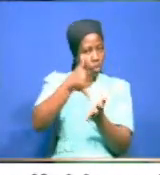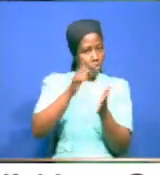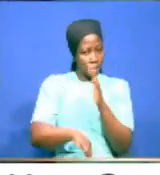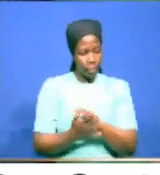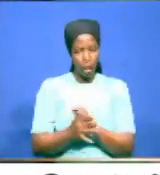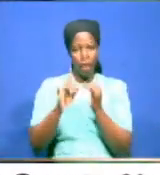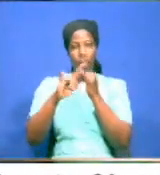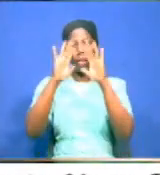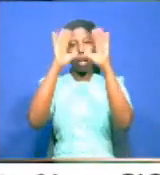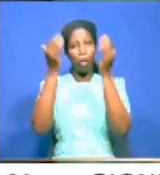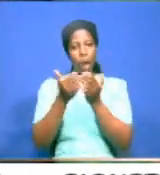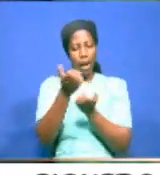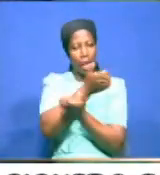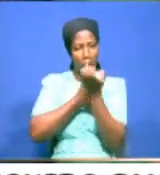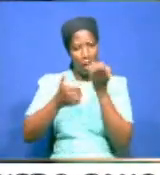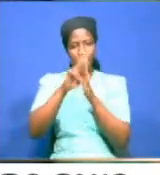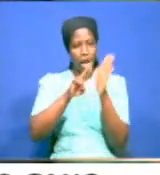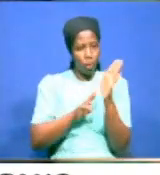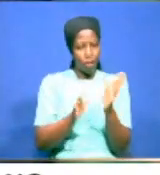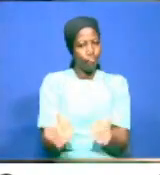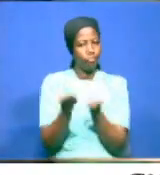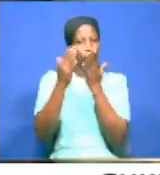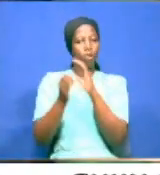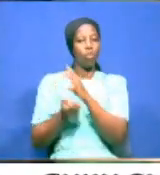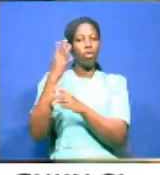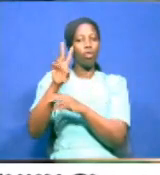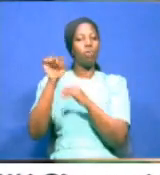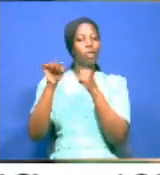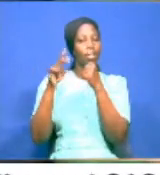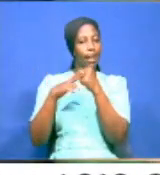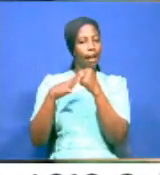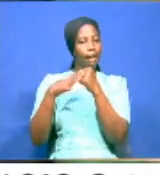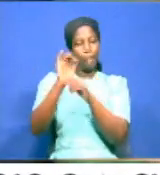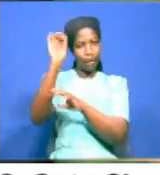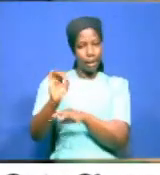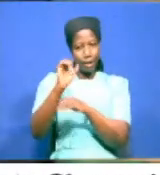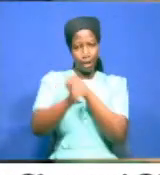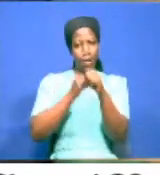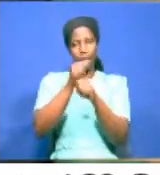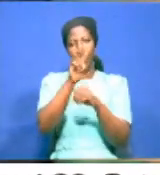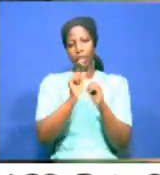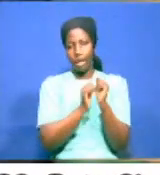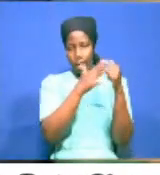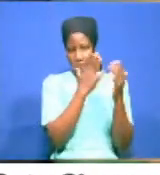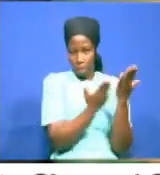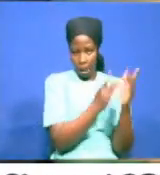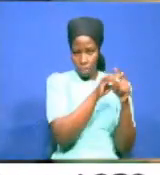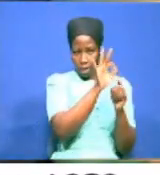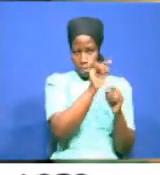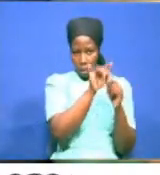global economy recorded a decelerated growth of 2.9% in 2019 compared to 3.5%